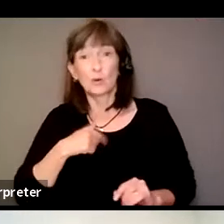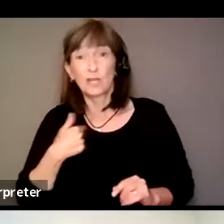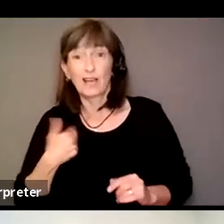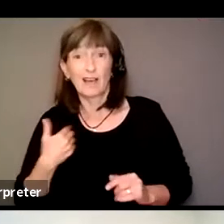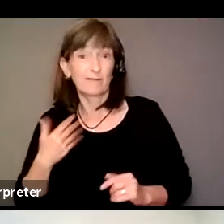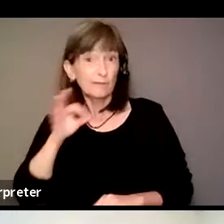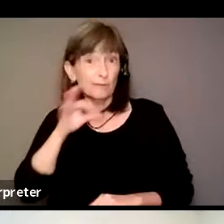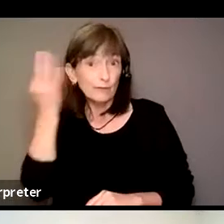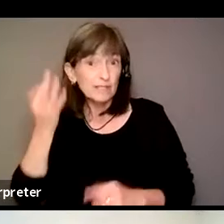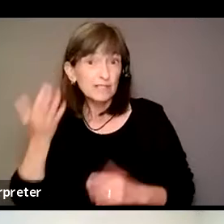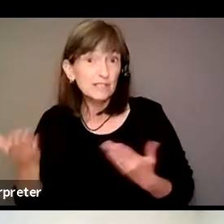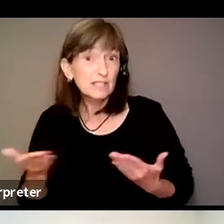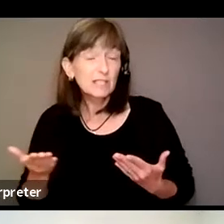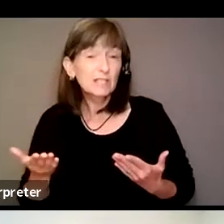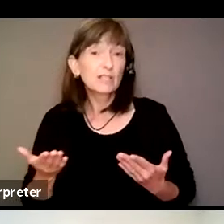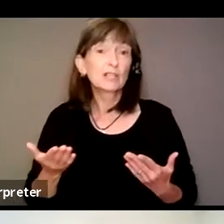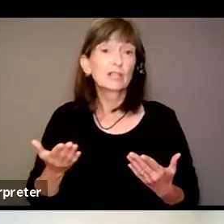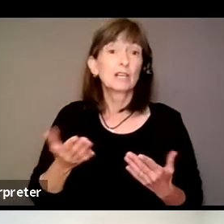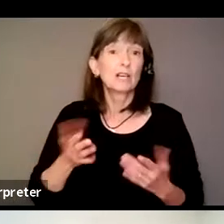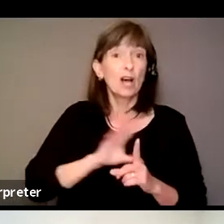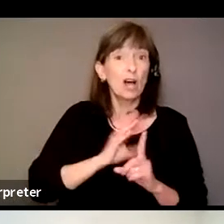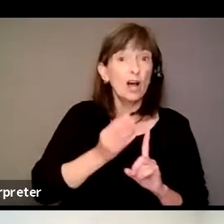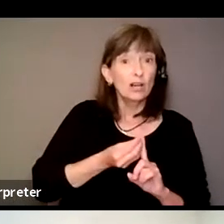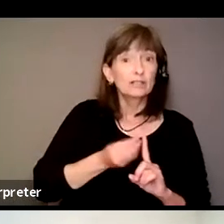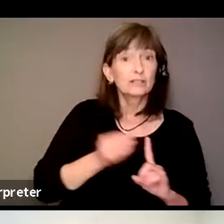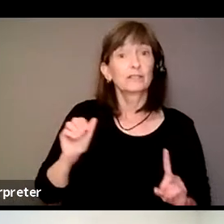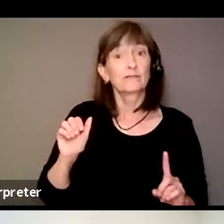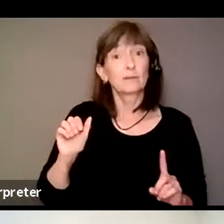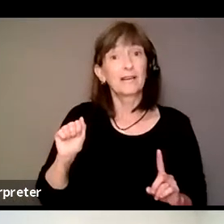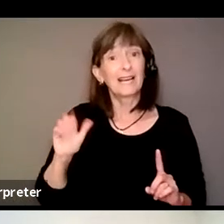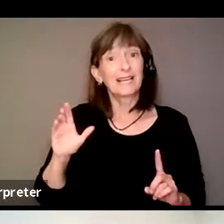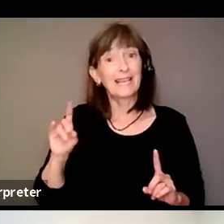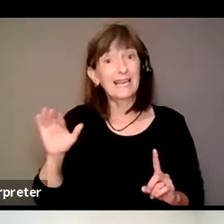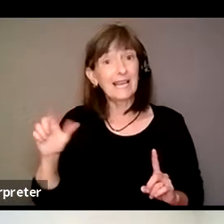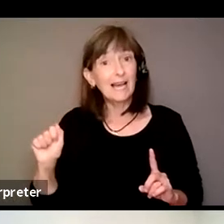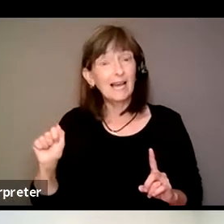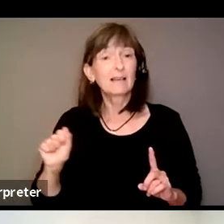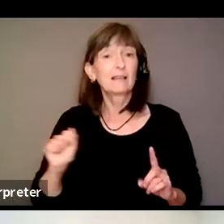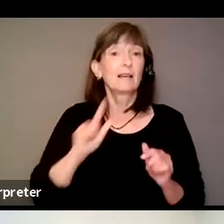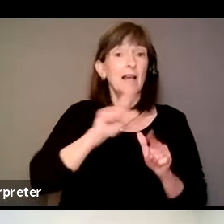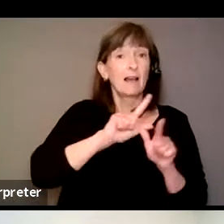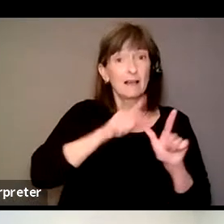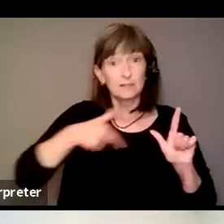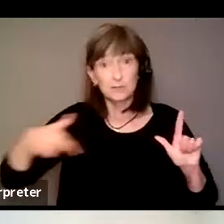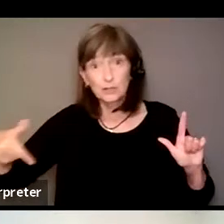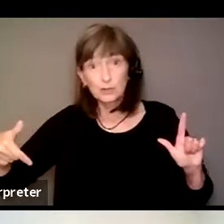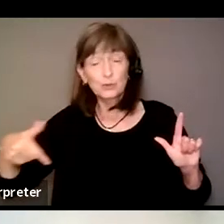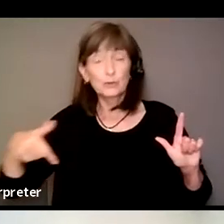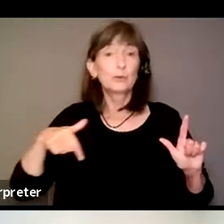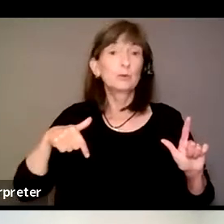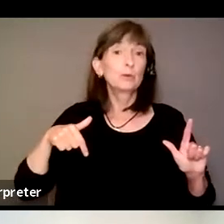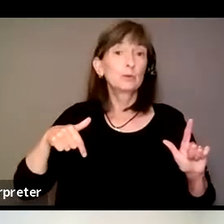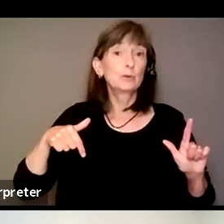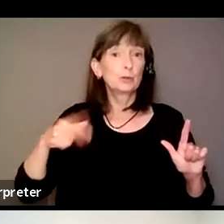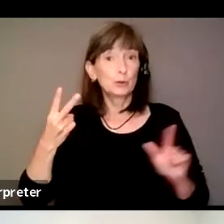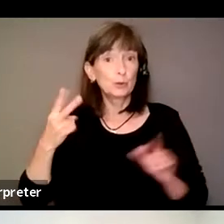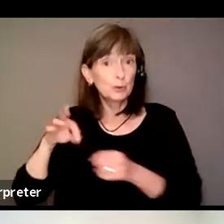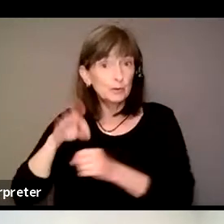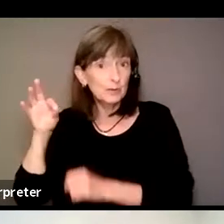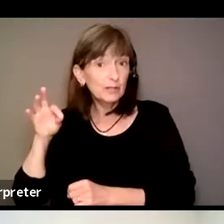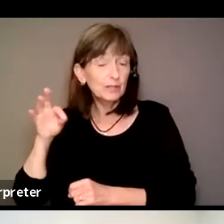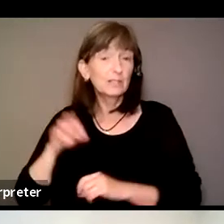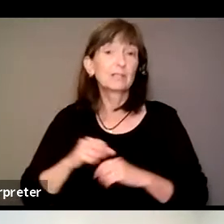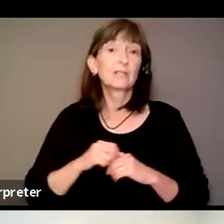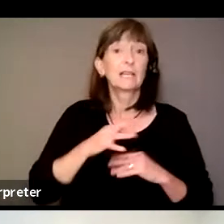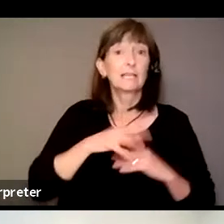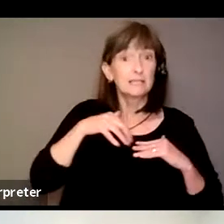societies and our culture on the Acadian side, from our LGBTQ right on with our Indigenous groups